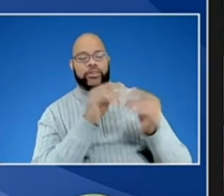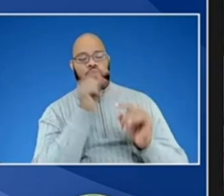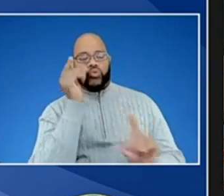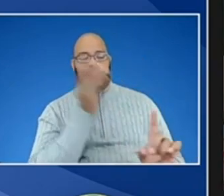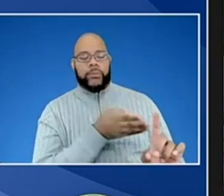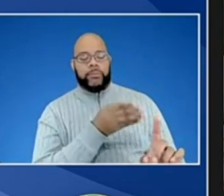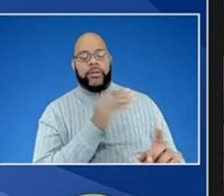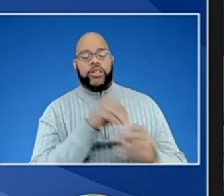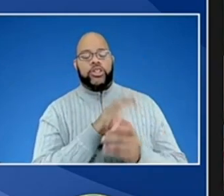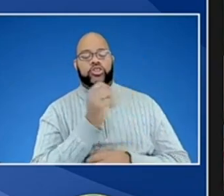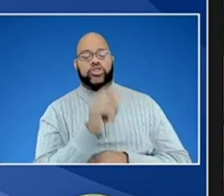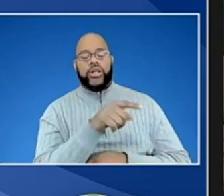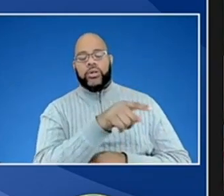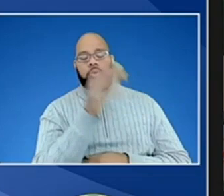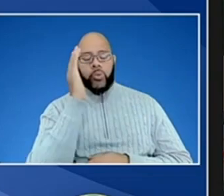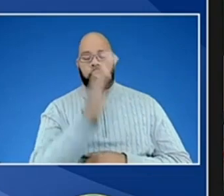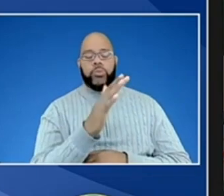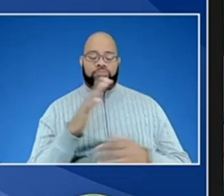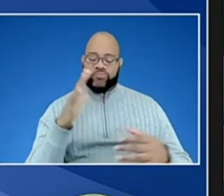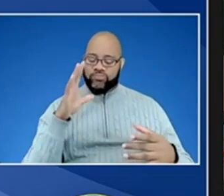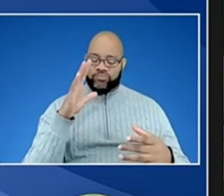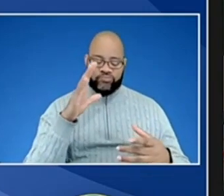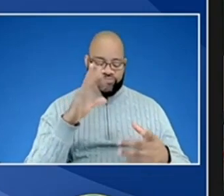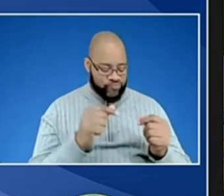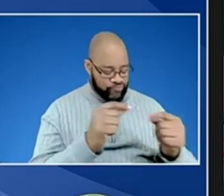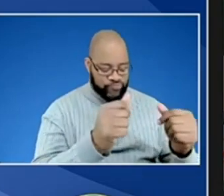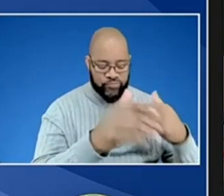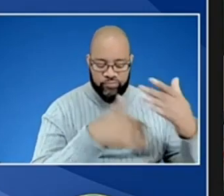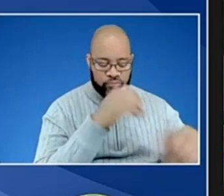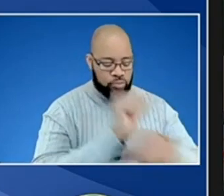in the chat and he'll get right on them for us. Okay.